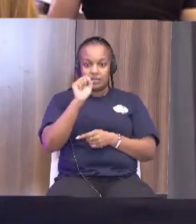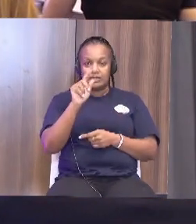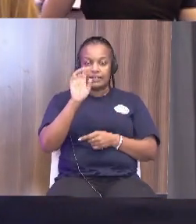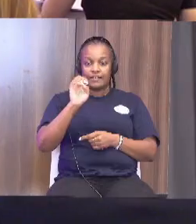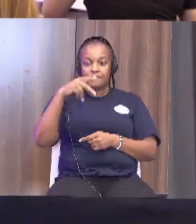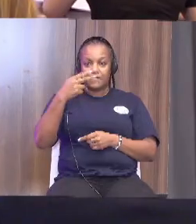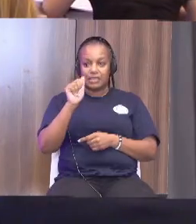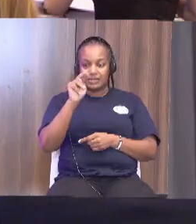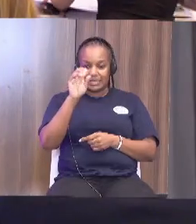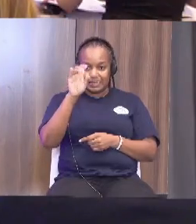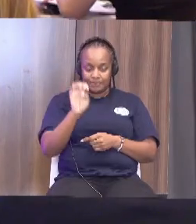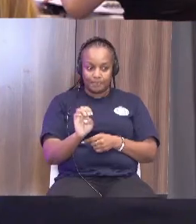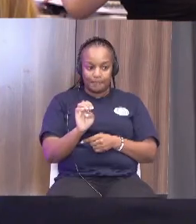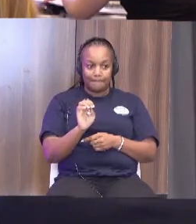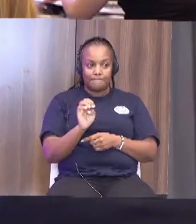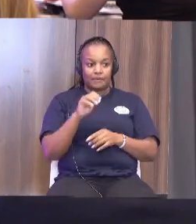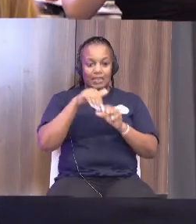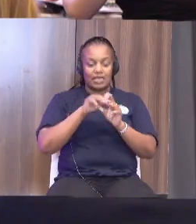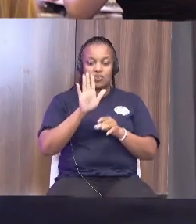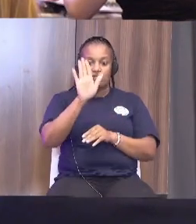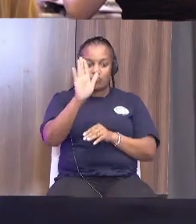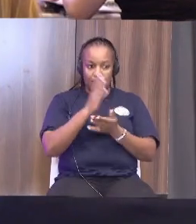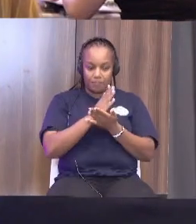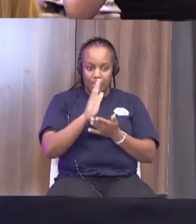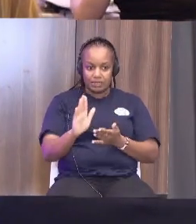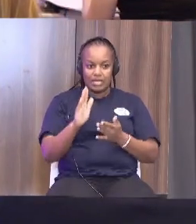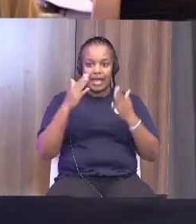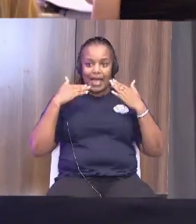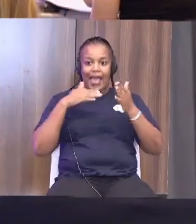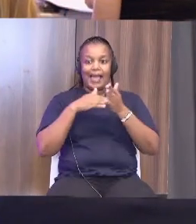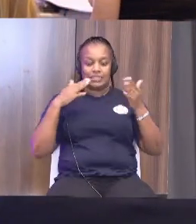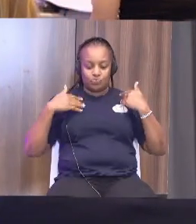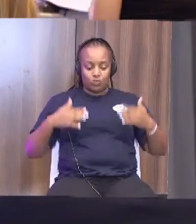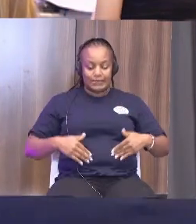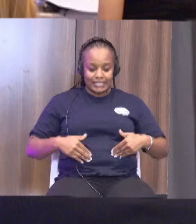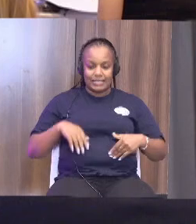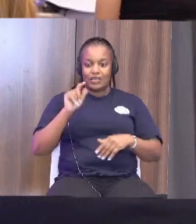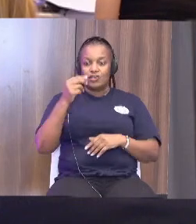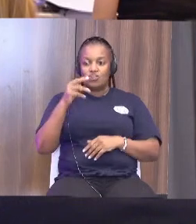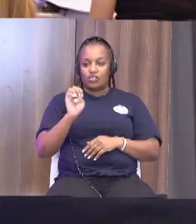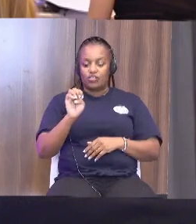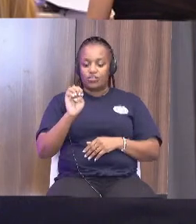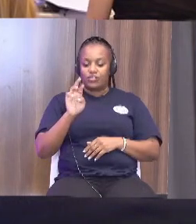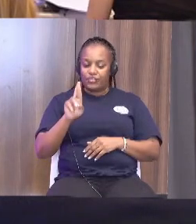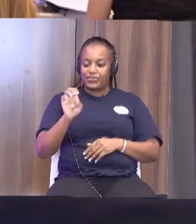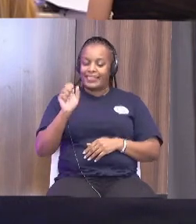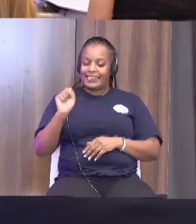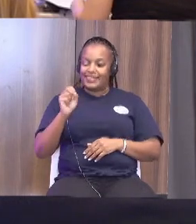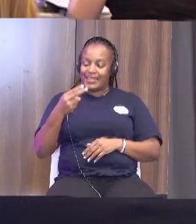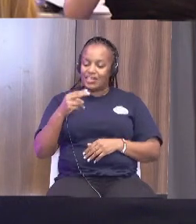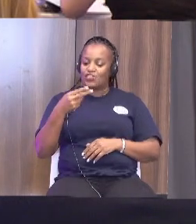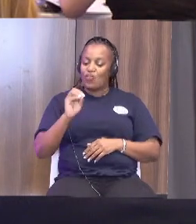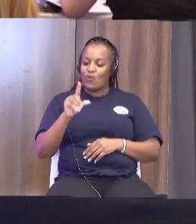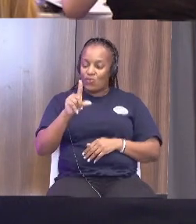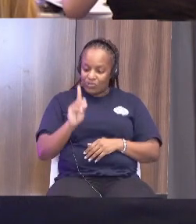Stephanie. In your thresholds, antibody thresholds, we saw the late onset